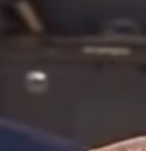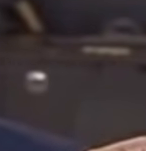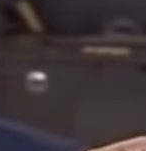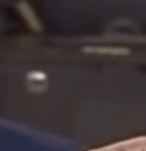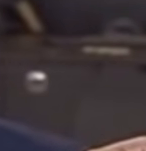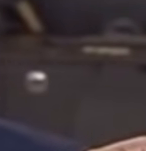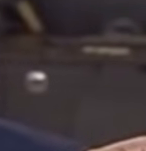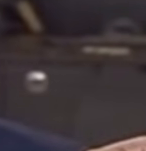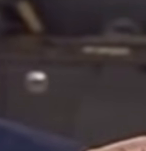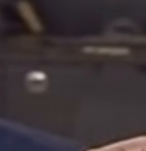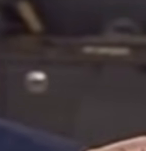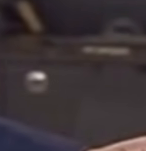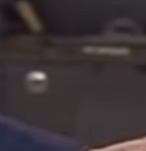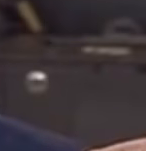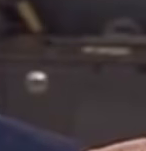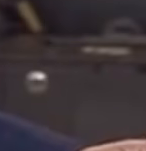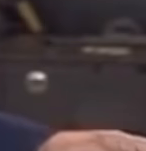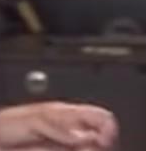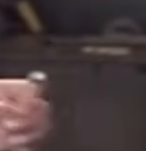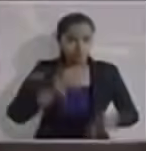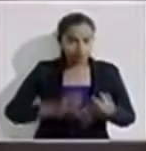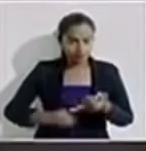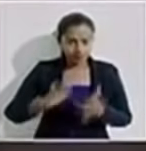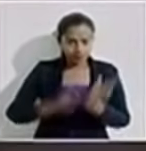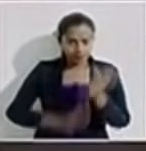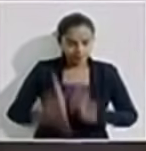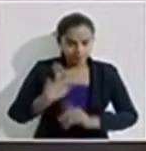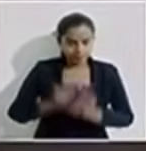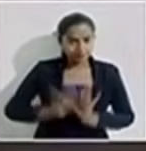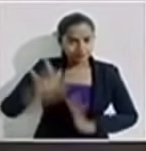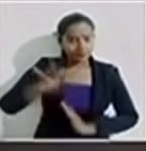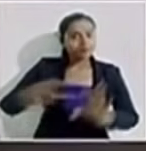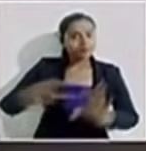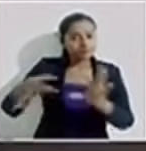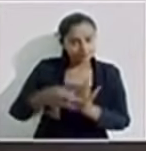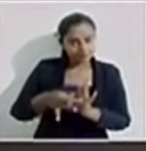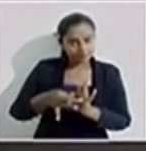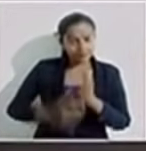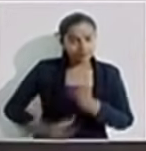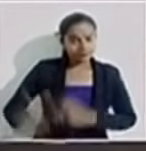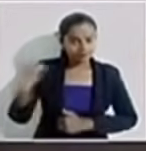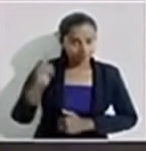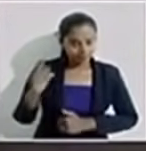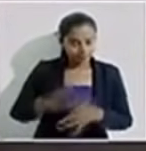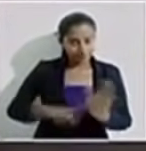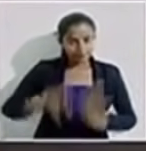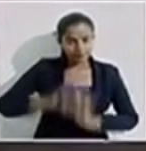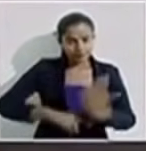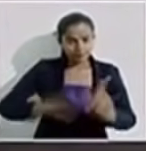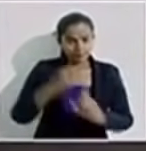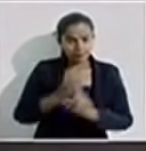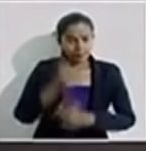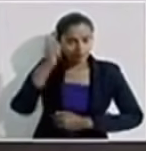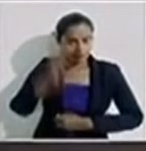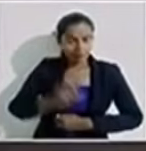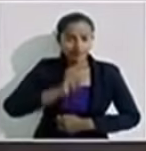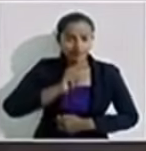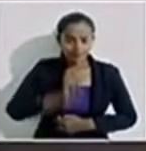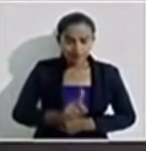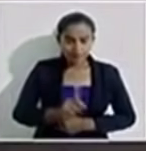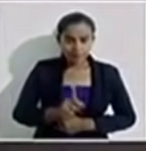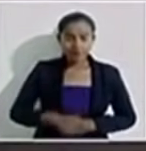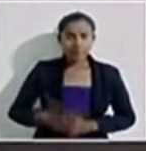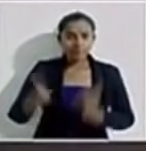Secretary to the Ministry of Foreign Affairs, Admiral Professor Jayanath Columbage says the United Nations Human Rights